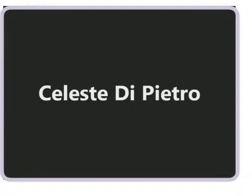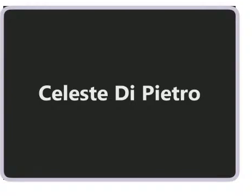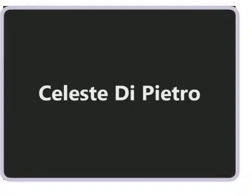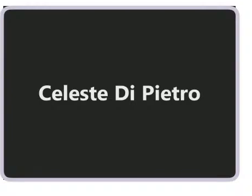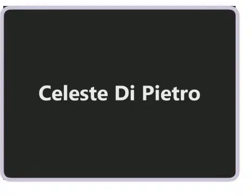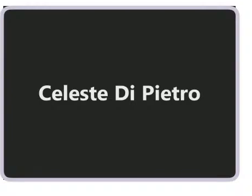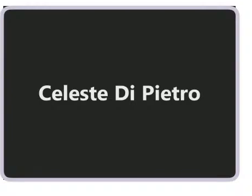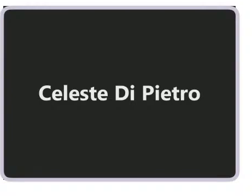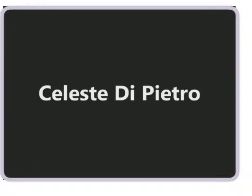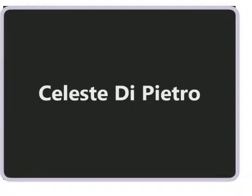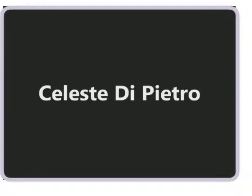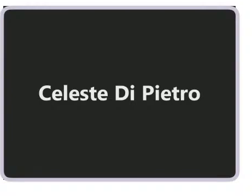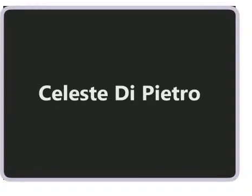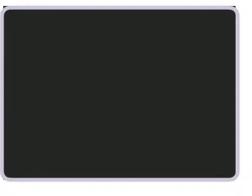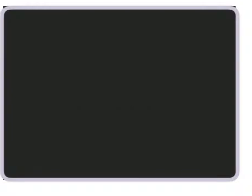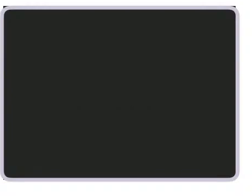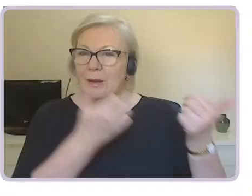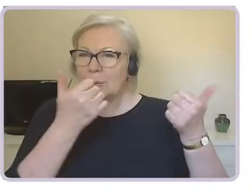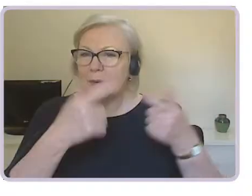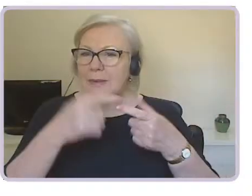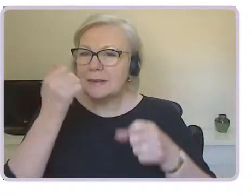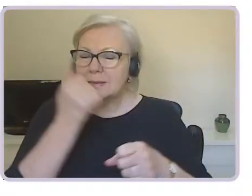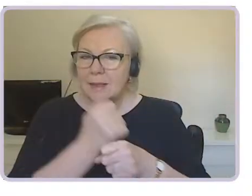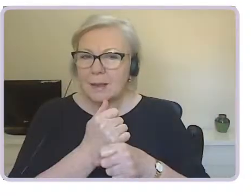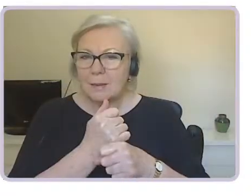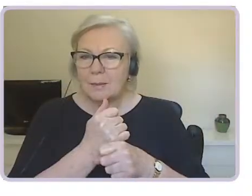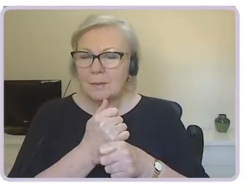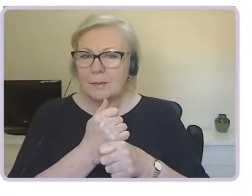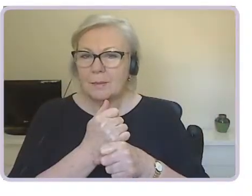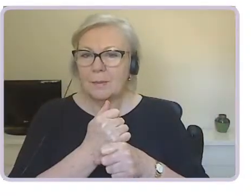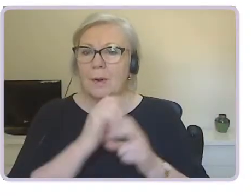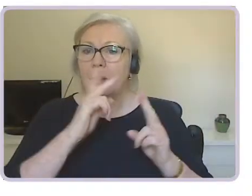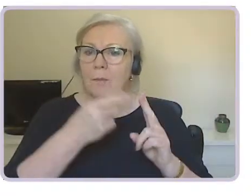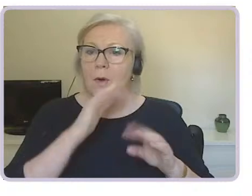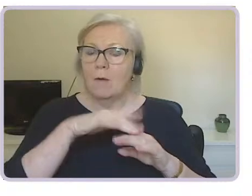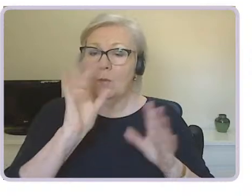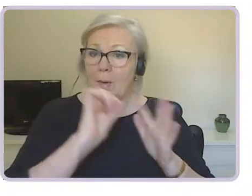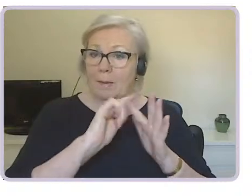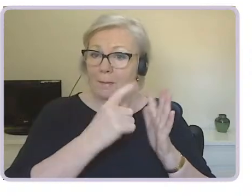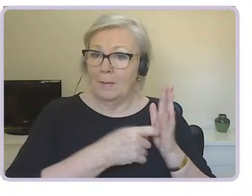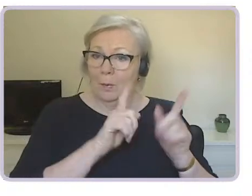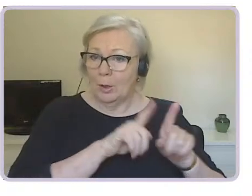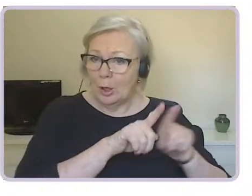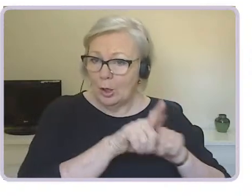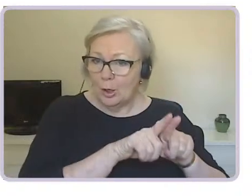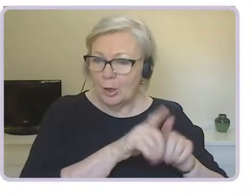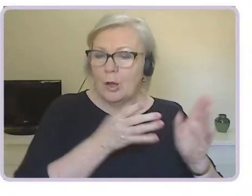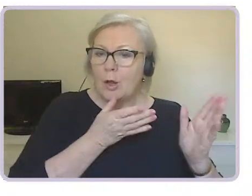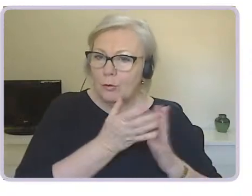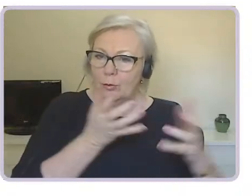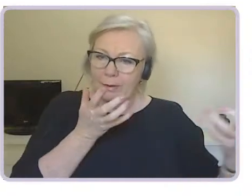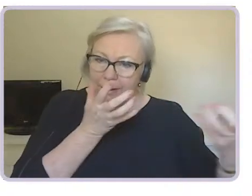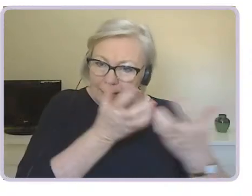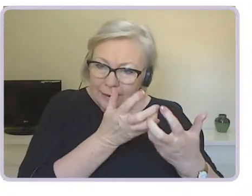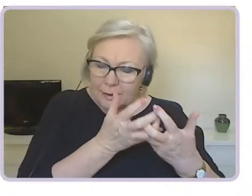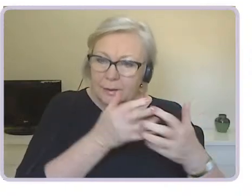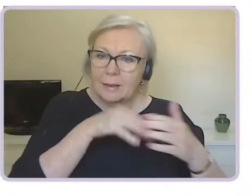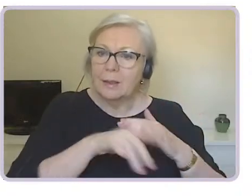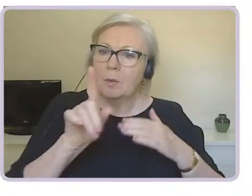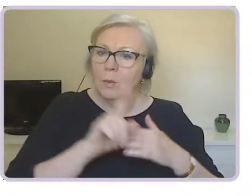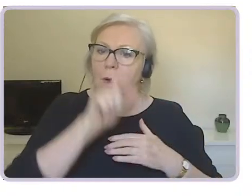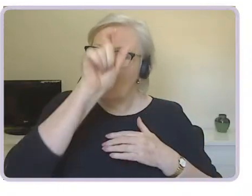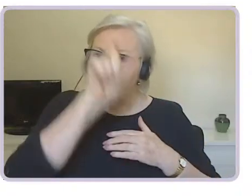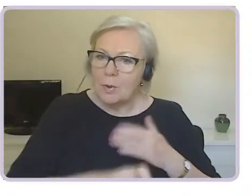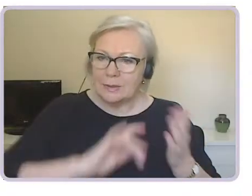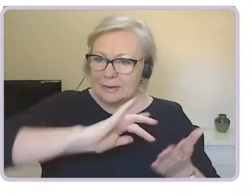So that is an example both of what our peers are learning as a result of engaging in person-centered emergency preparedness